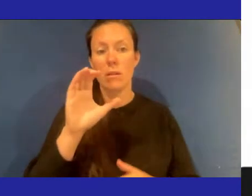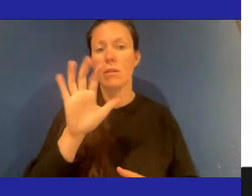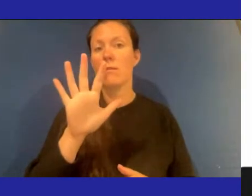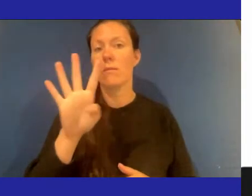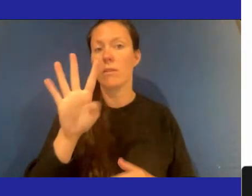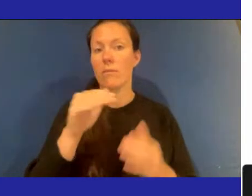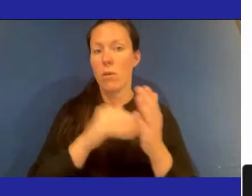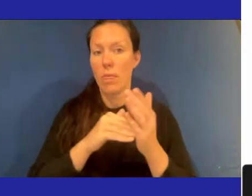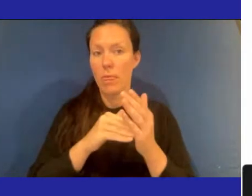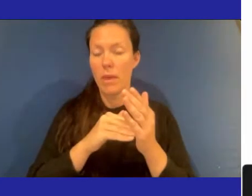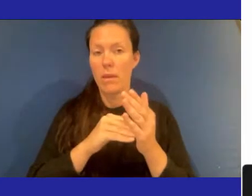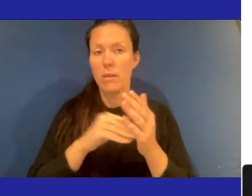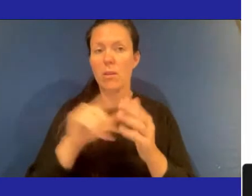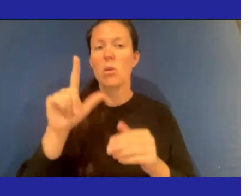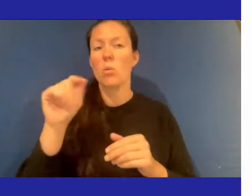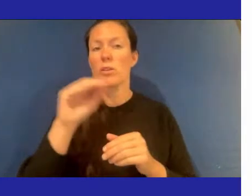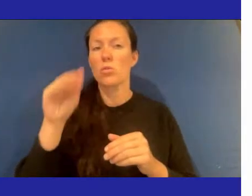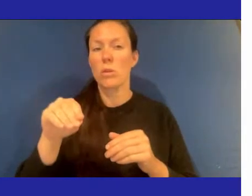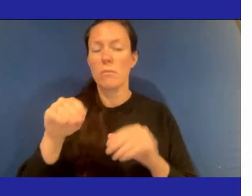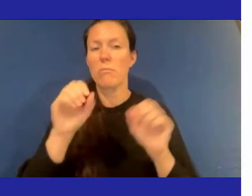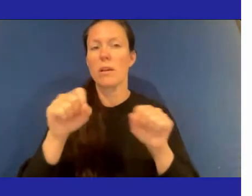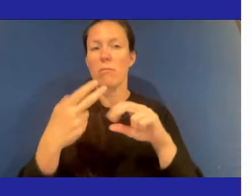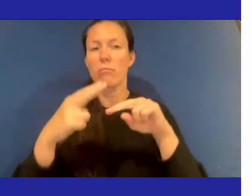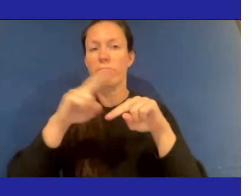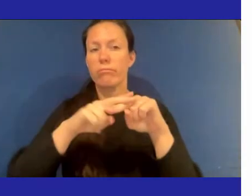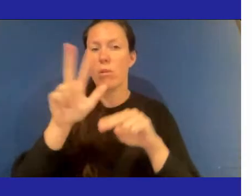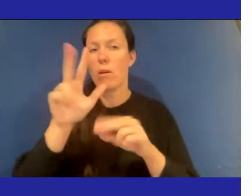$19,954,000 with a 20% contingency of